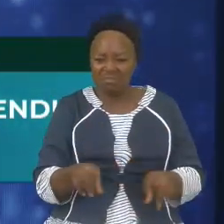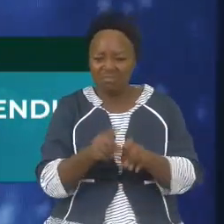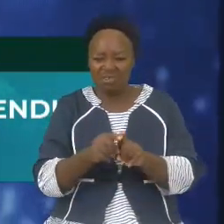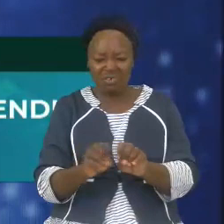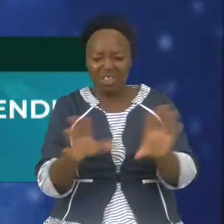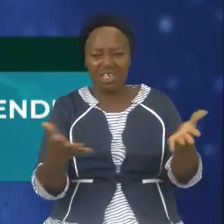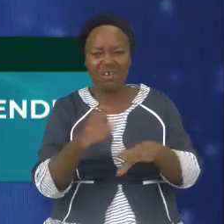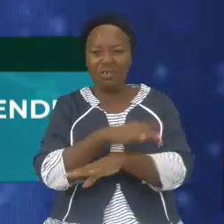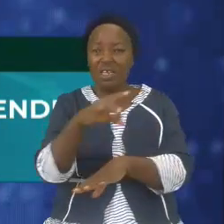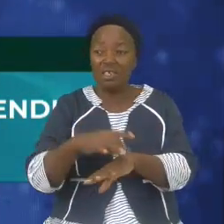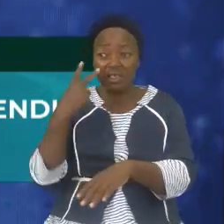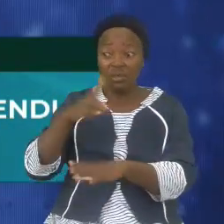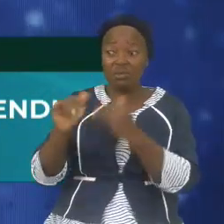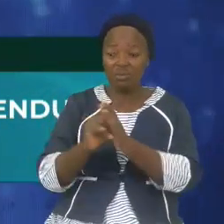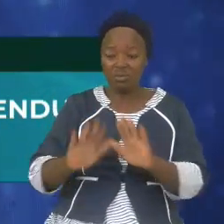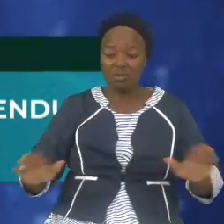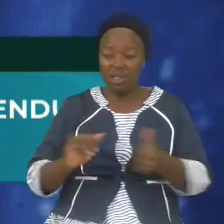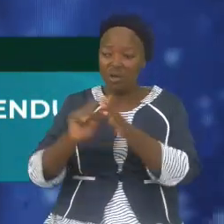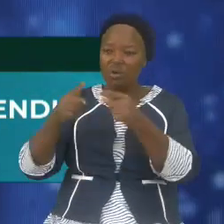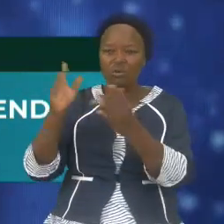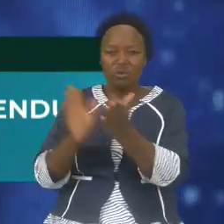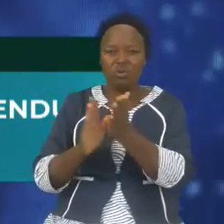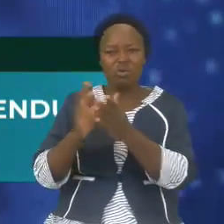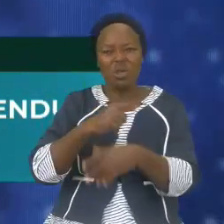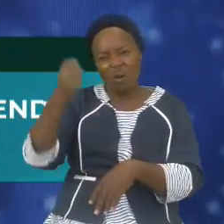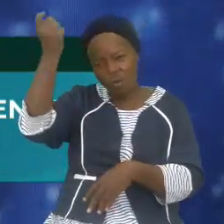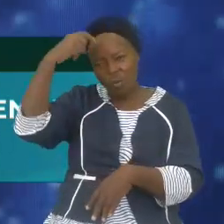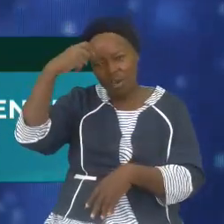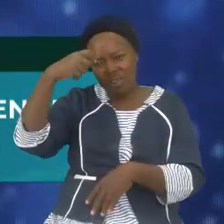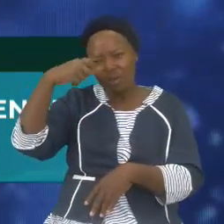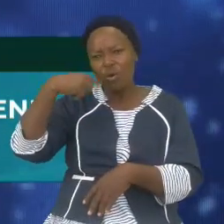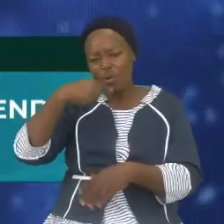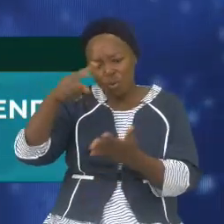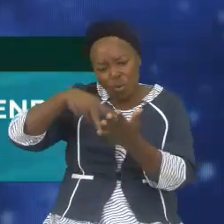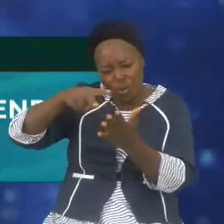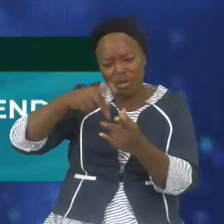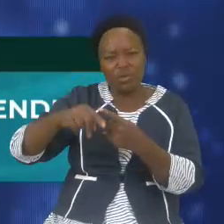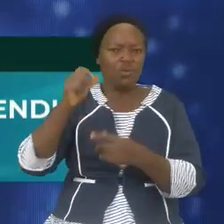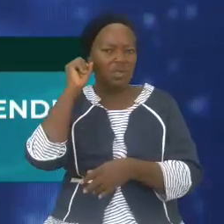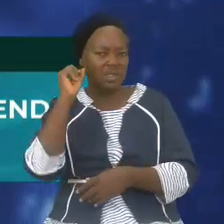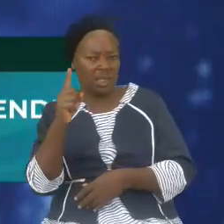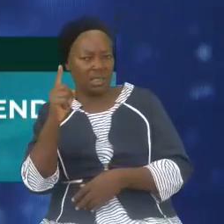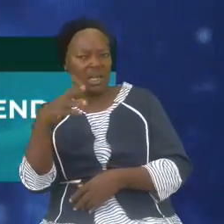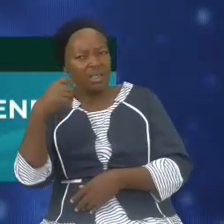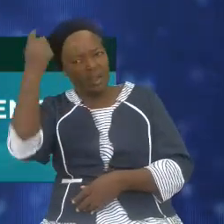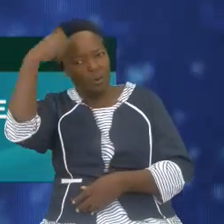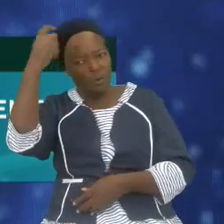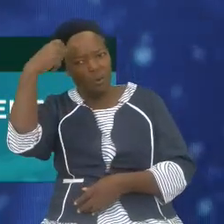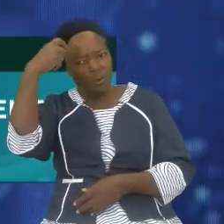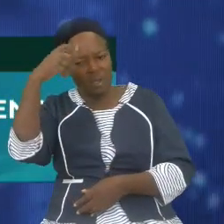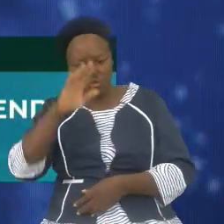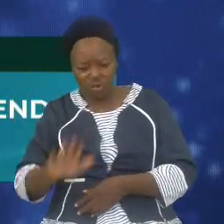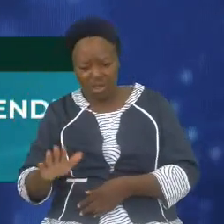those children who go to school. The wise who read to understand. The wise child